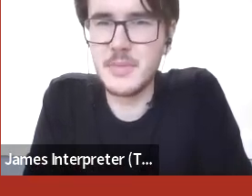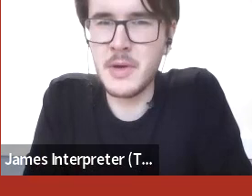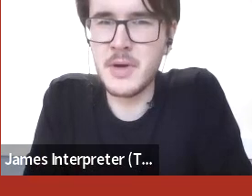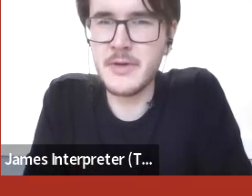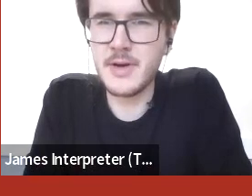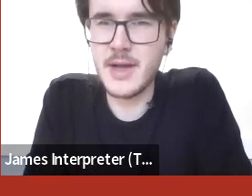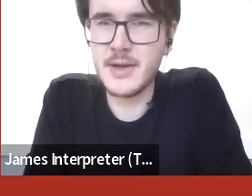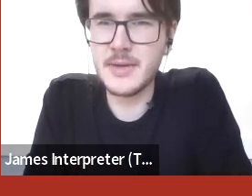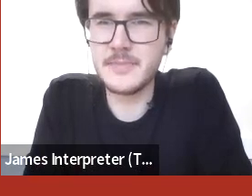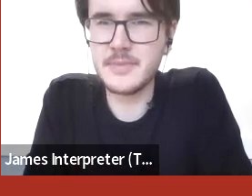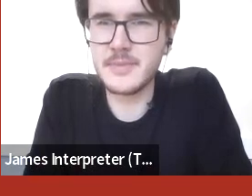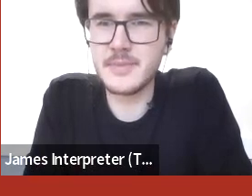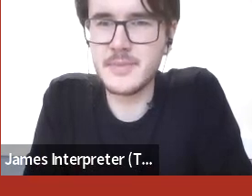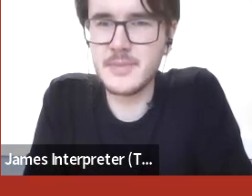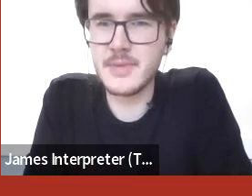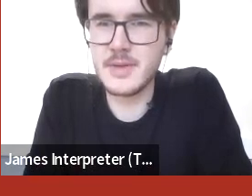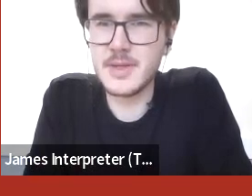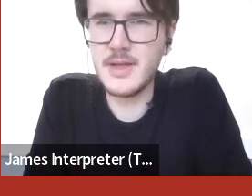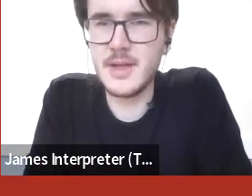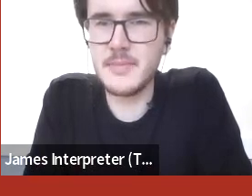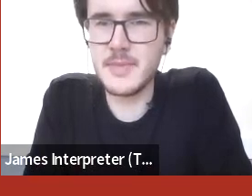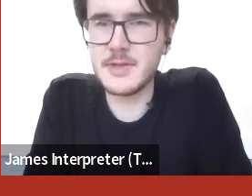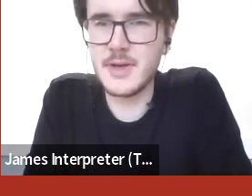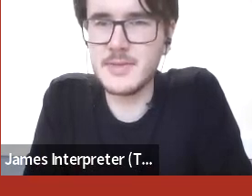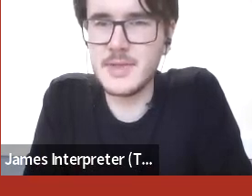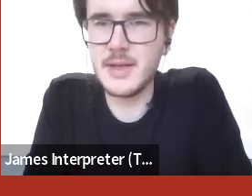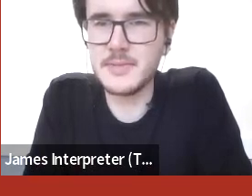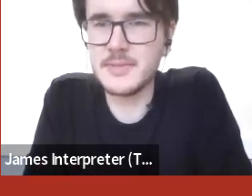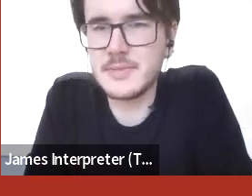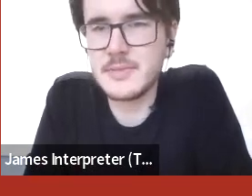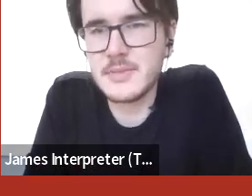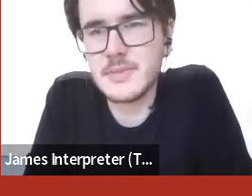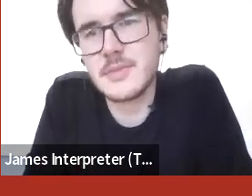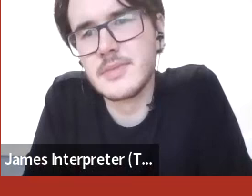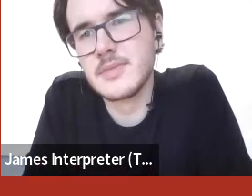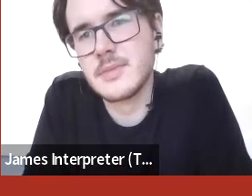just at the bottom part of your hand. T, yep, that's right. T,